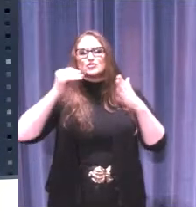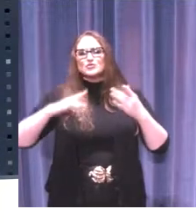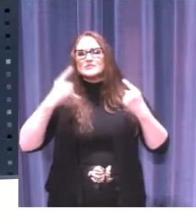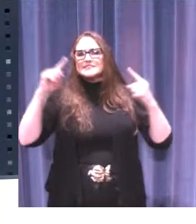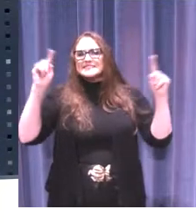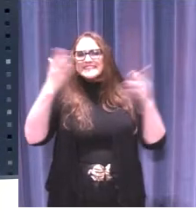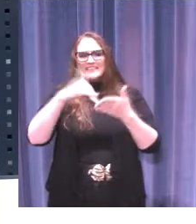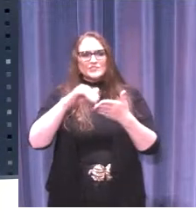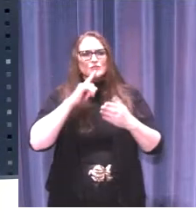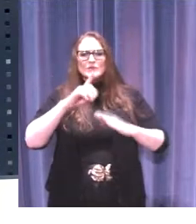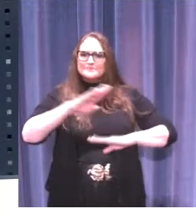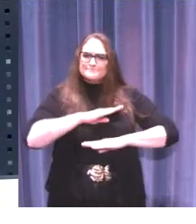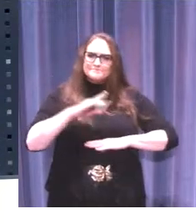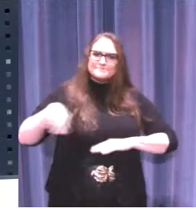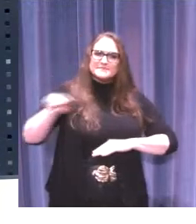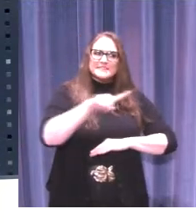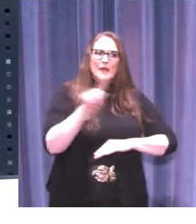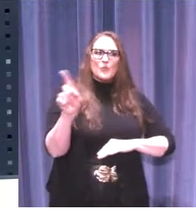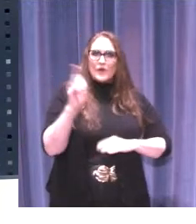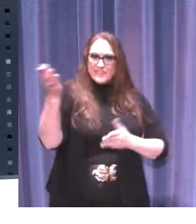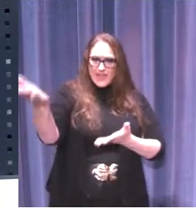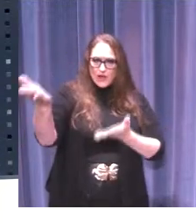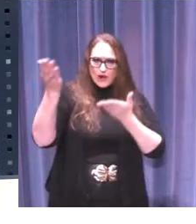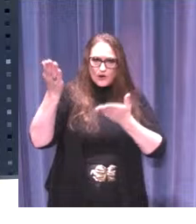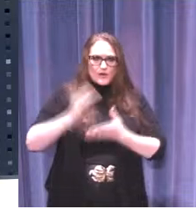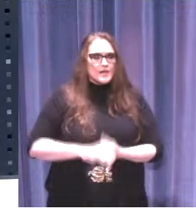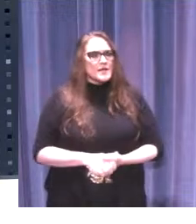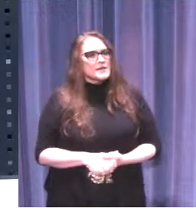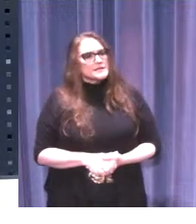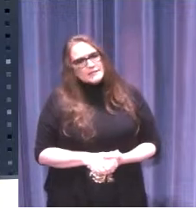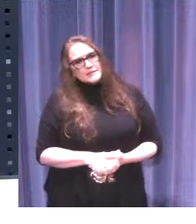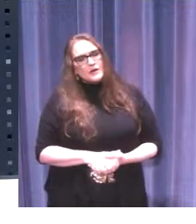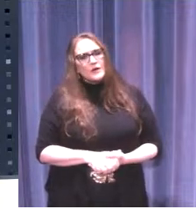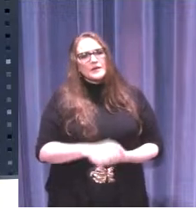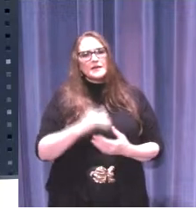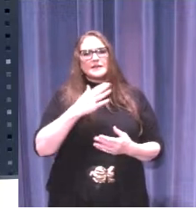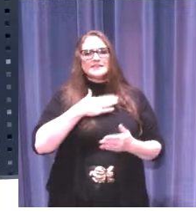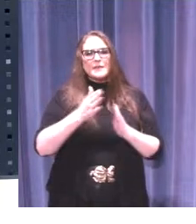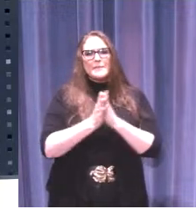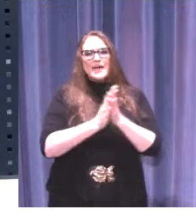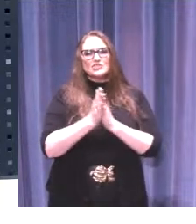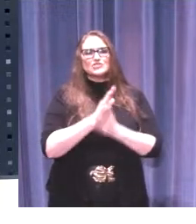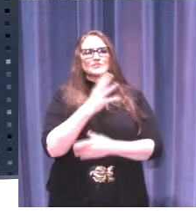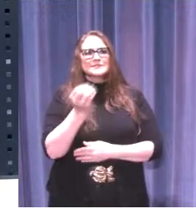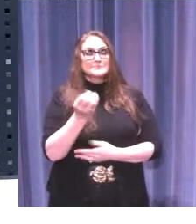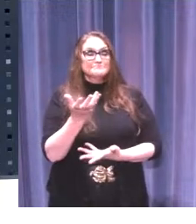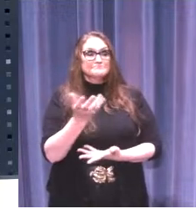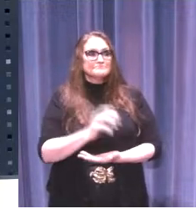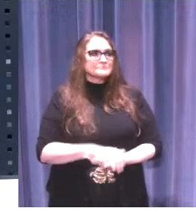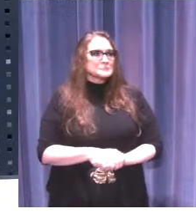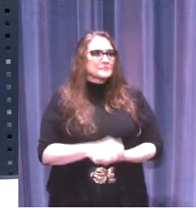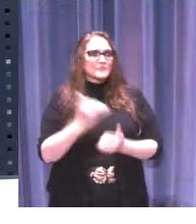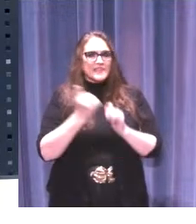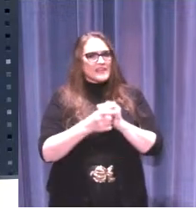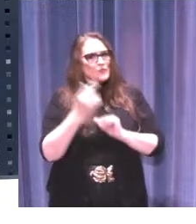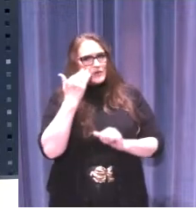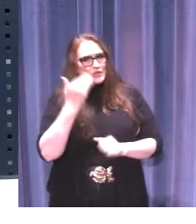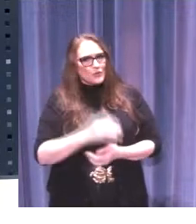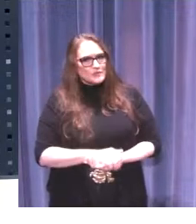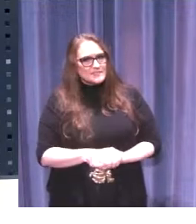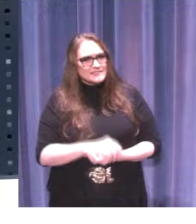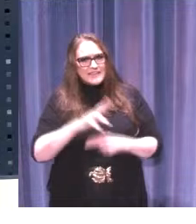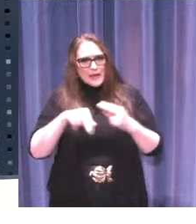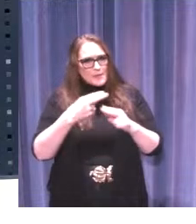meet those students where they are. So, so that's my passion. That's, everyone knows I'm